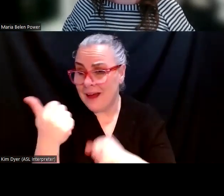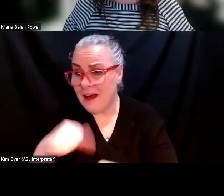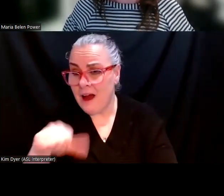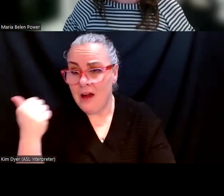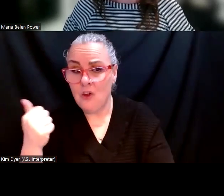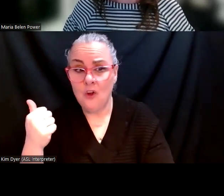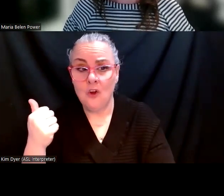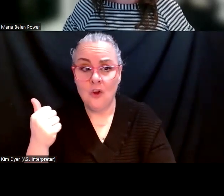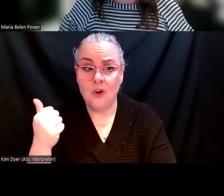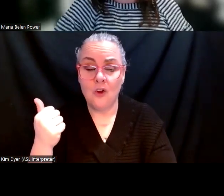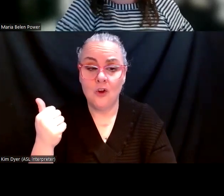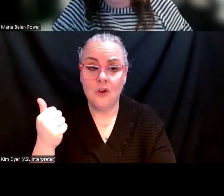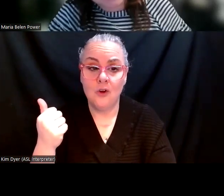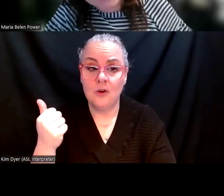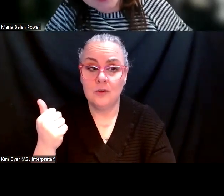other